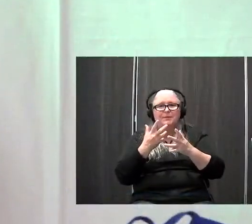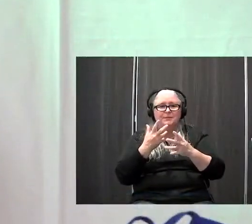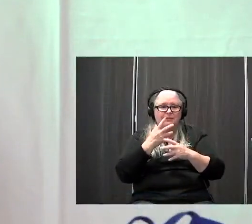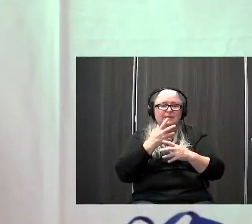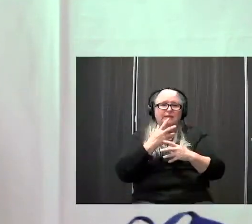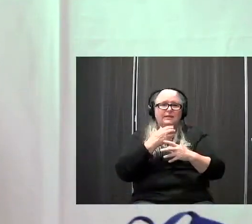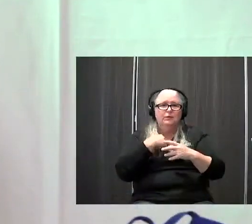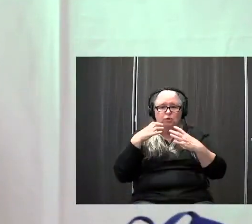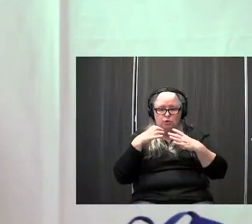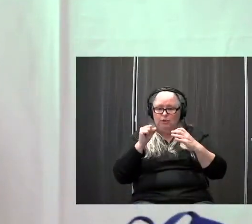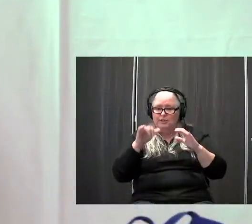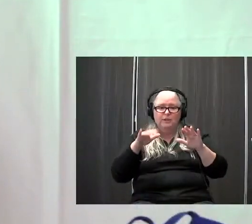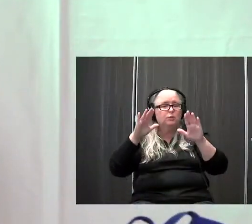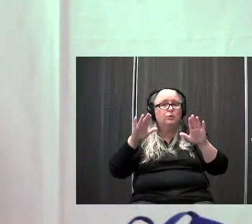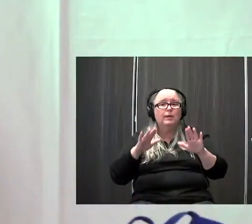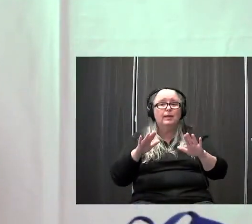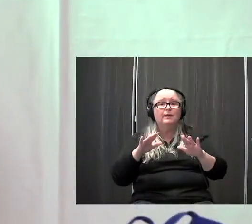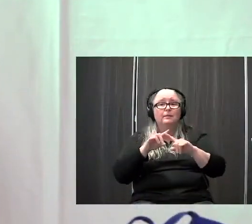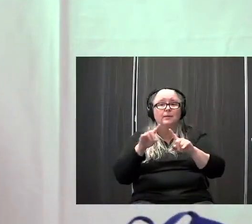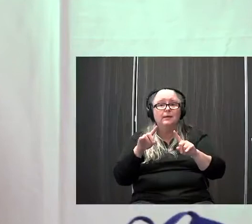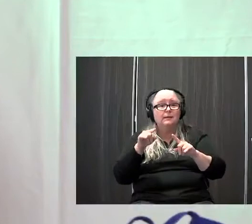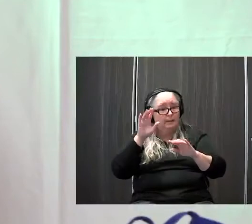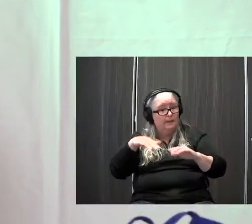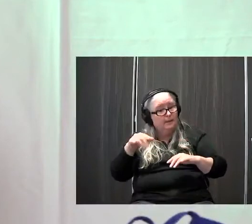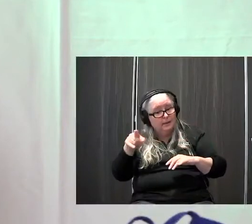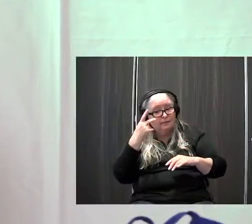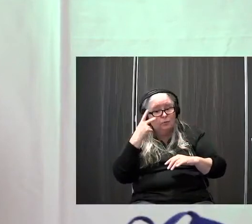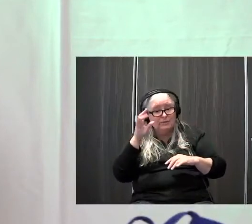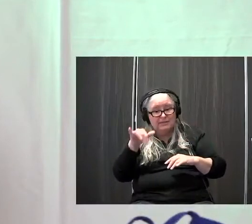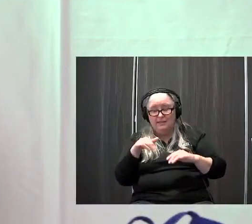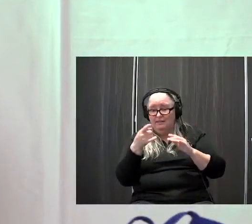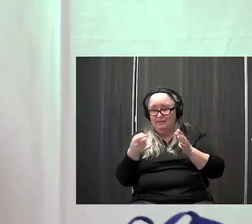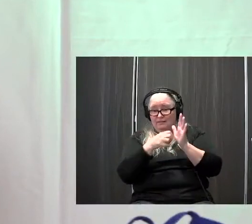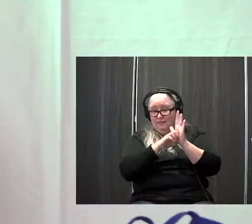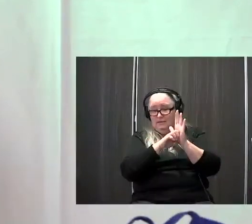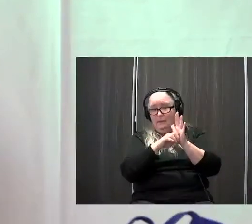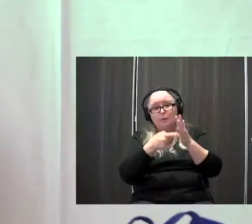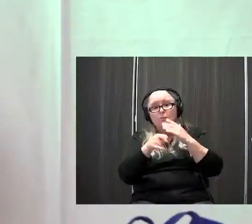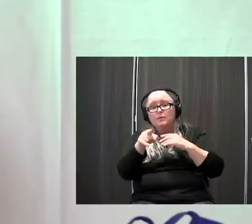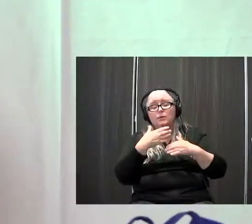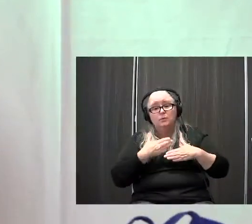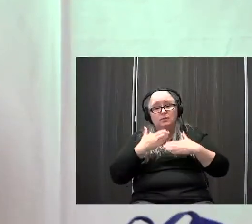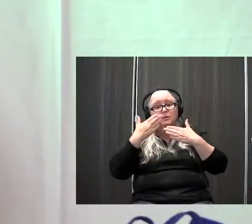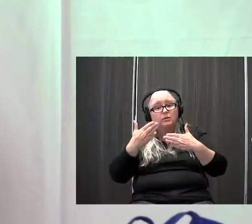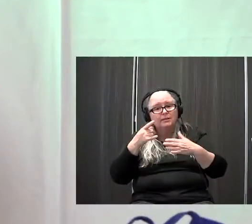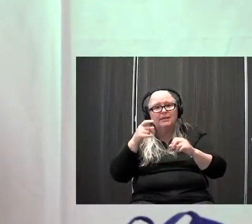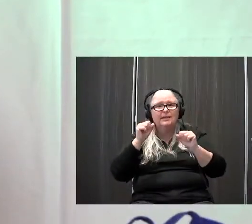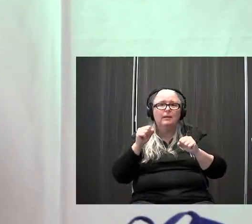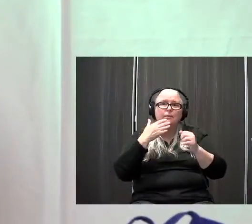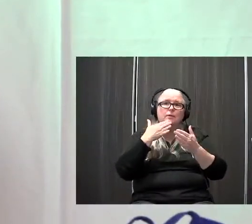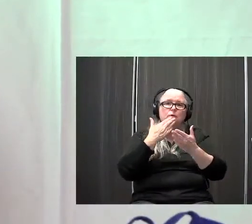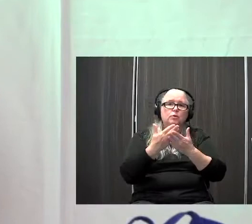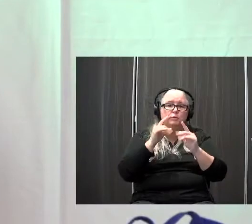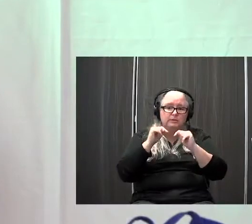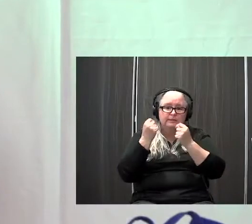questions across the country too, just, hey, have you seen this? What would you suggest? So I think it can be a good part of your team. We